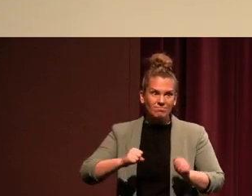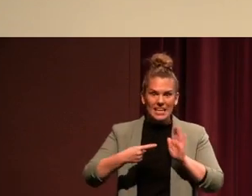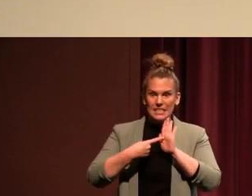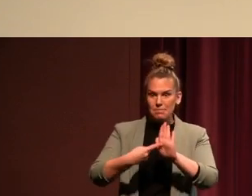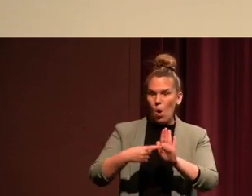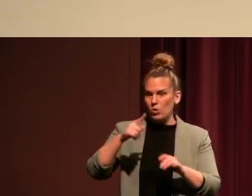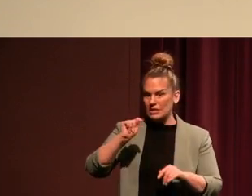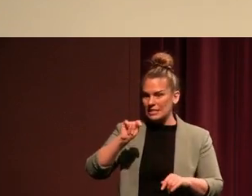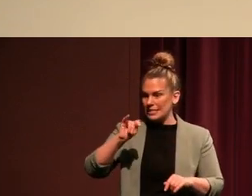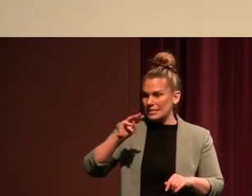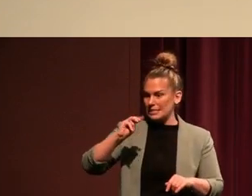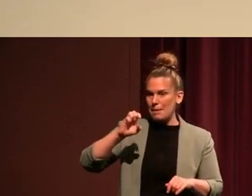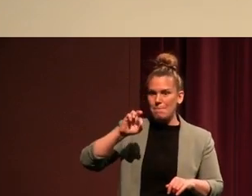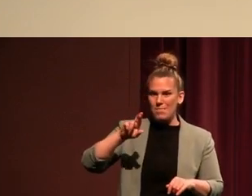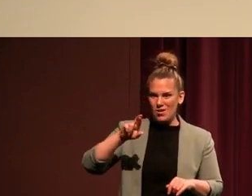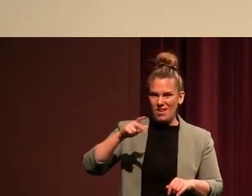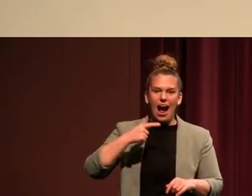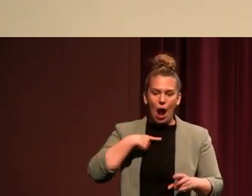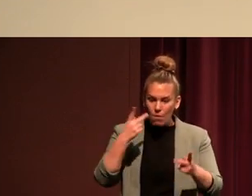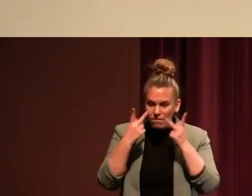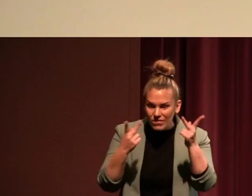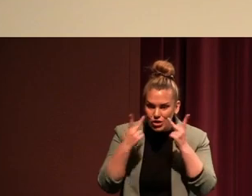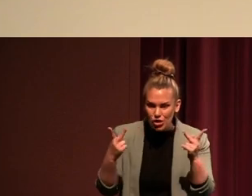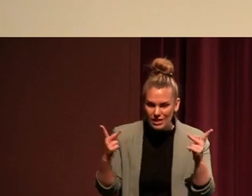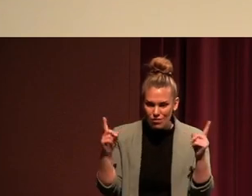and I will visually cross-date it for you.